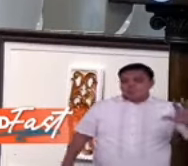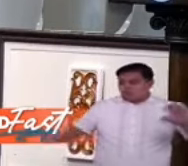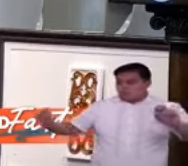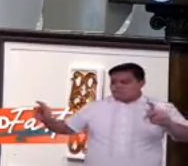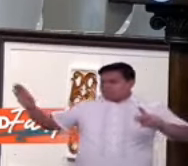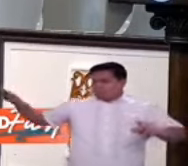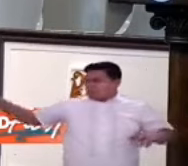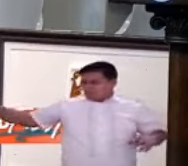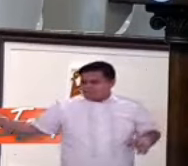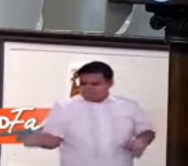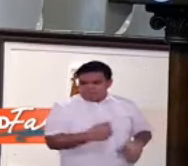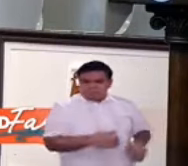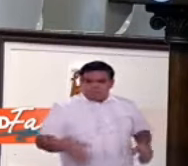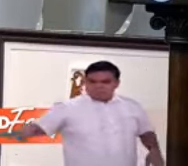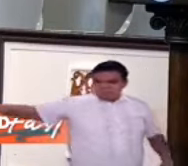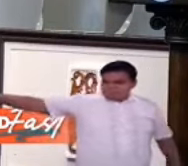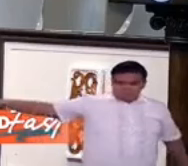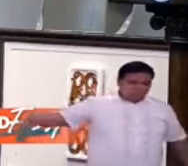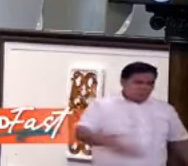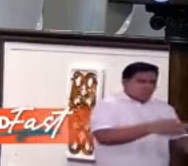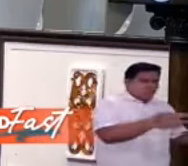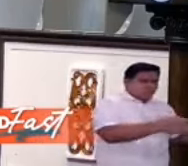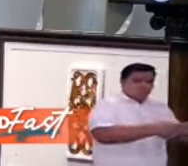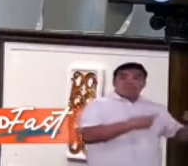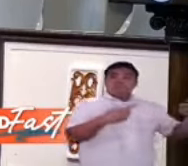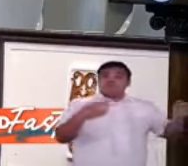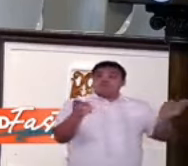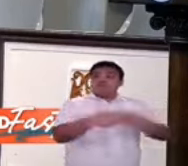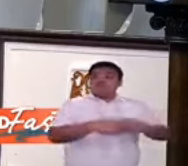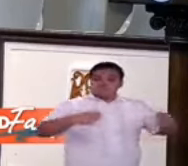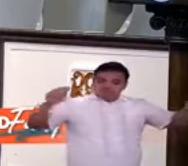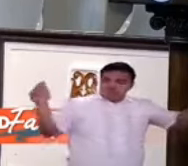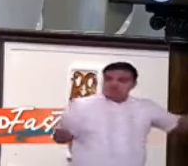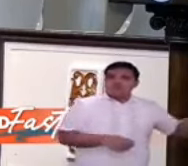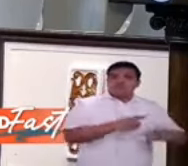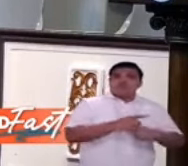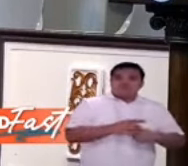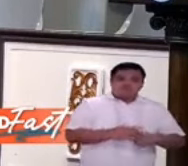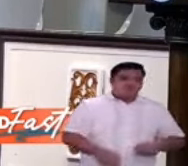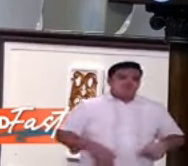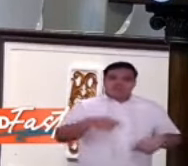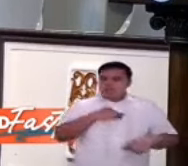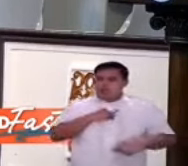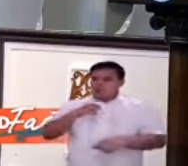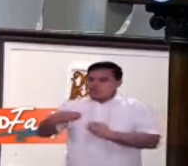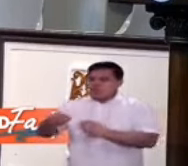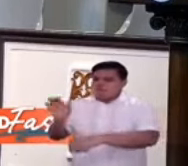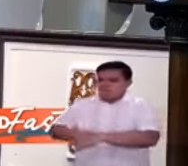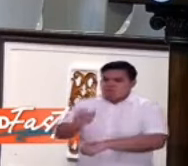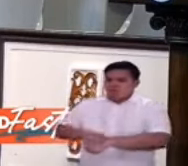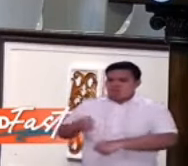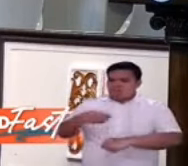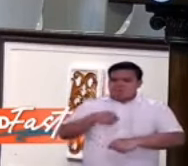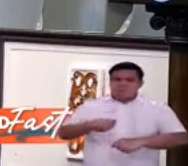let us go to the room and we're going to have discipline already because gave you a warning, second warning,